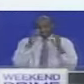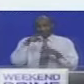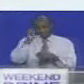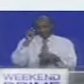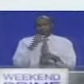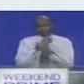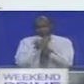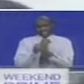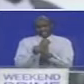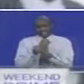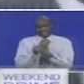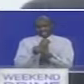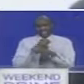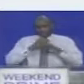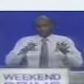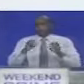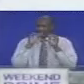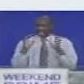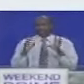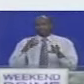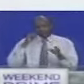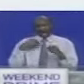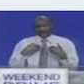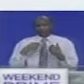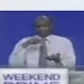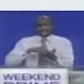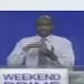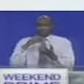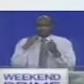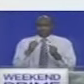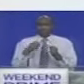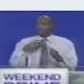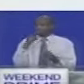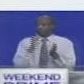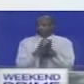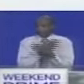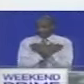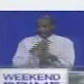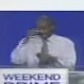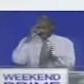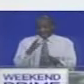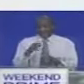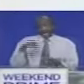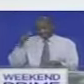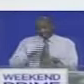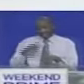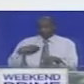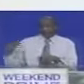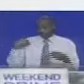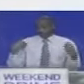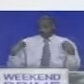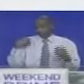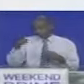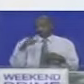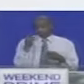devolution by standing firm, I've told my governor there, my friends, saa zingine tutakanyaga miguu yenu kidogo kwa mambo